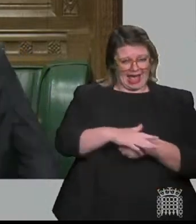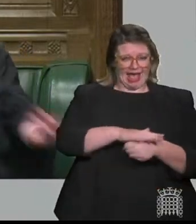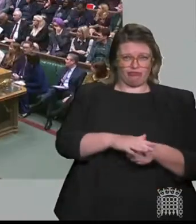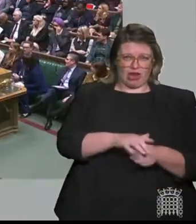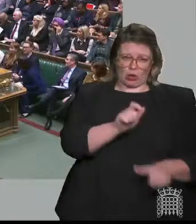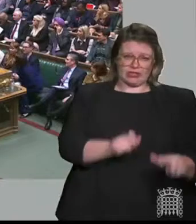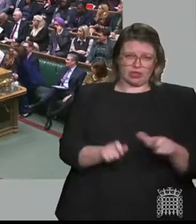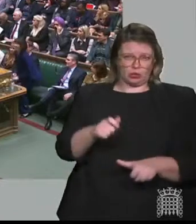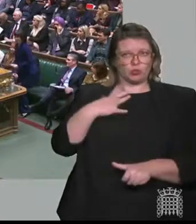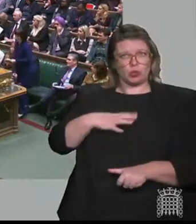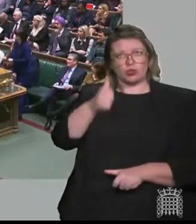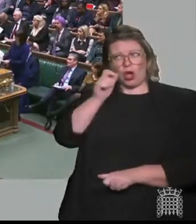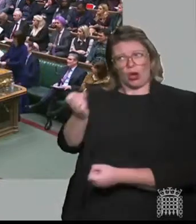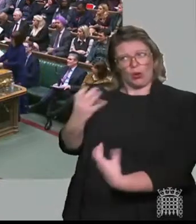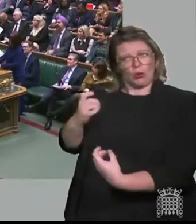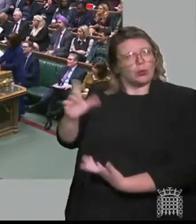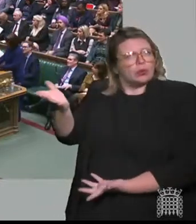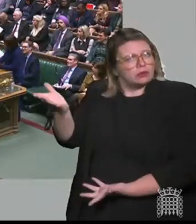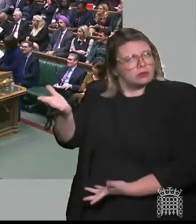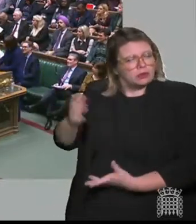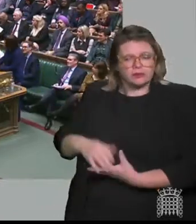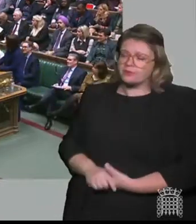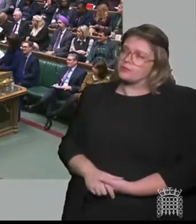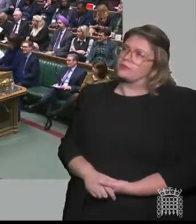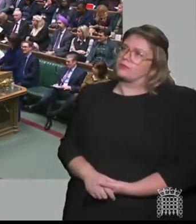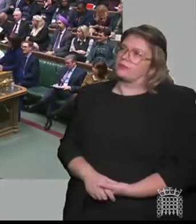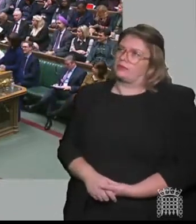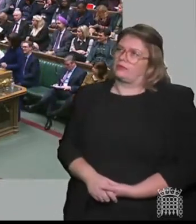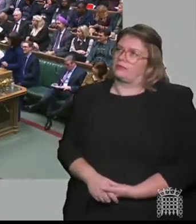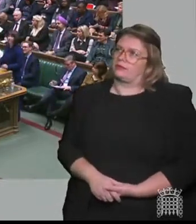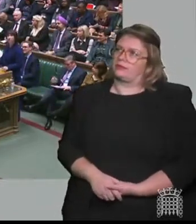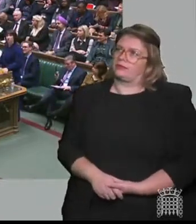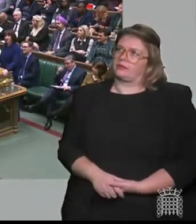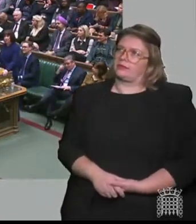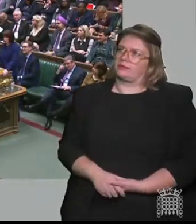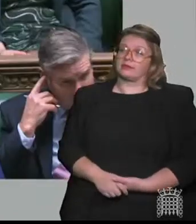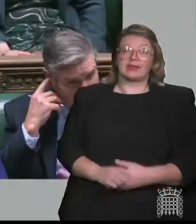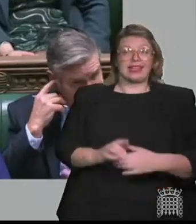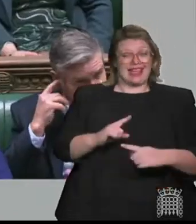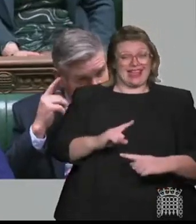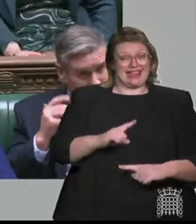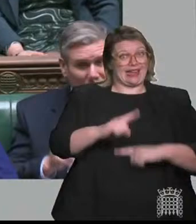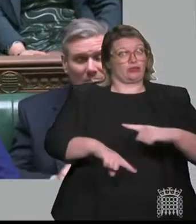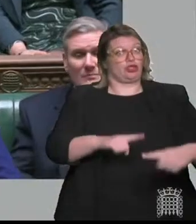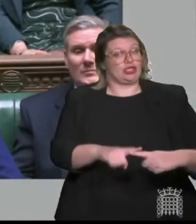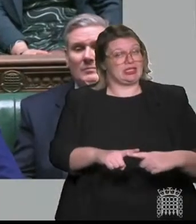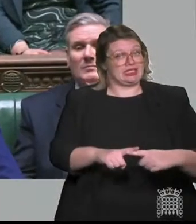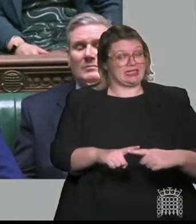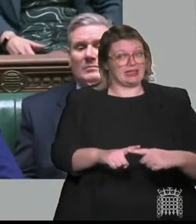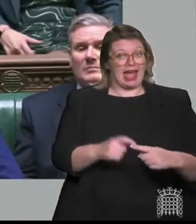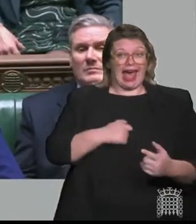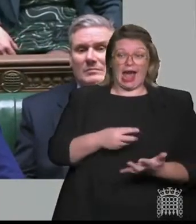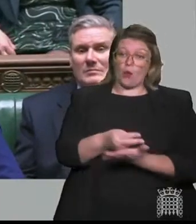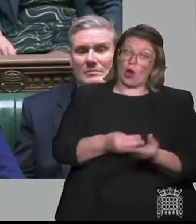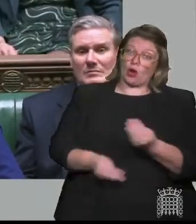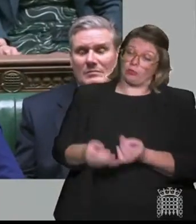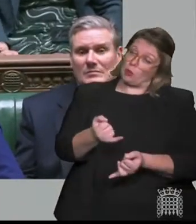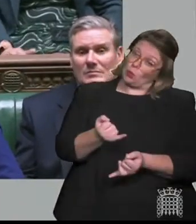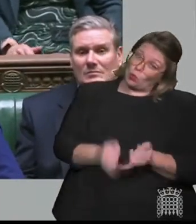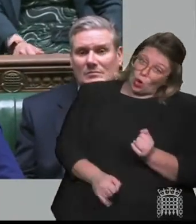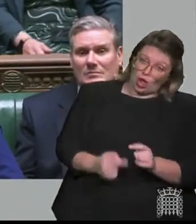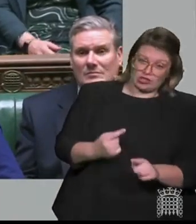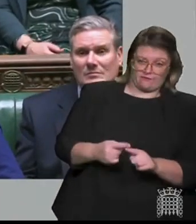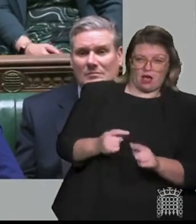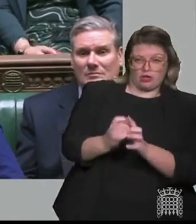yours aren't. Rachel Williams. And next year, Mr Speaker, we are forecast to be the slowest growing economy in the whole of